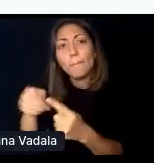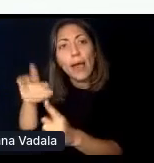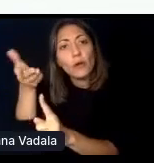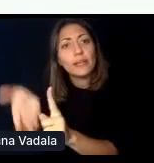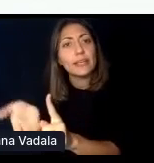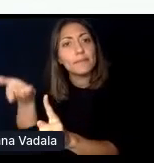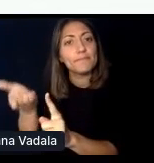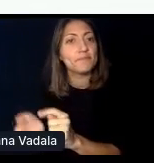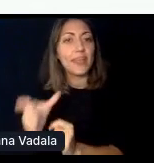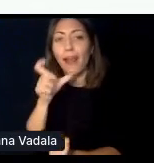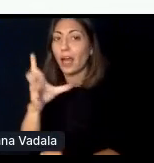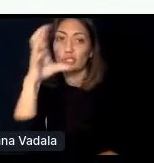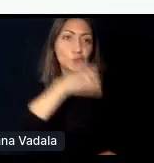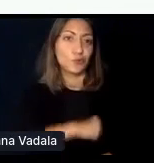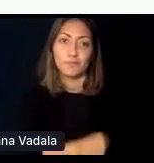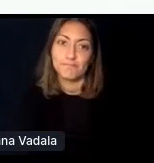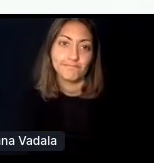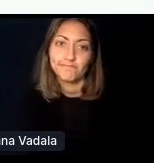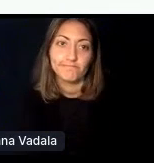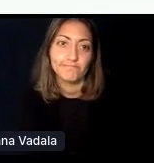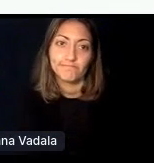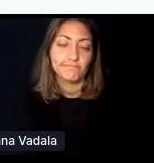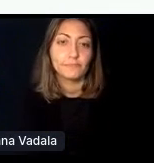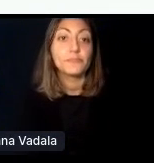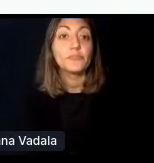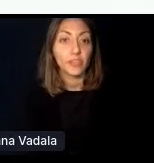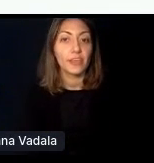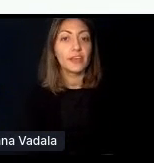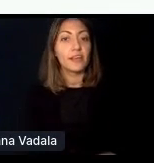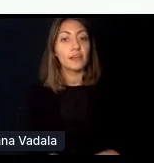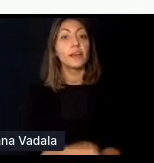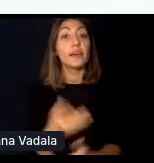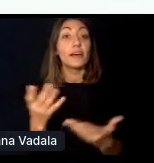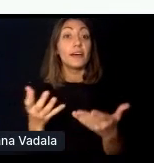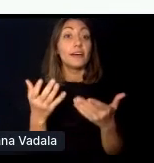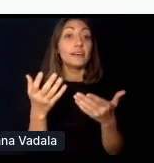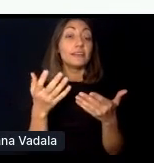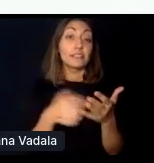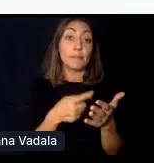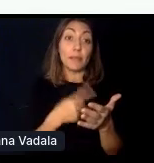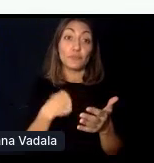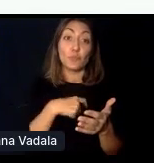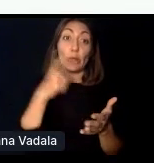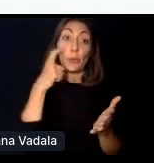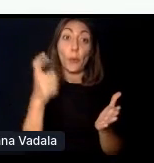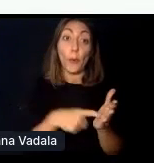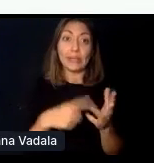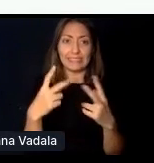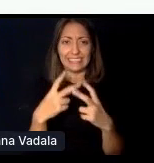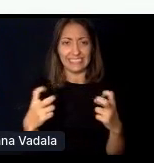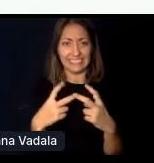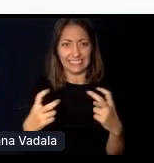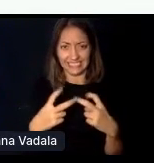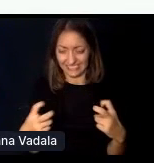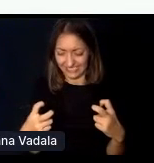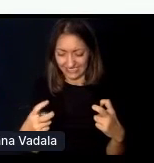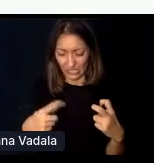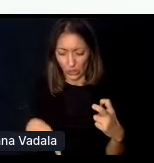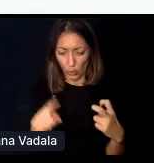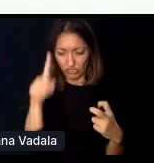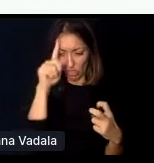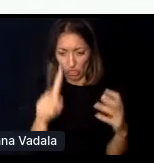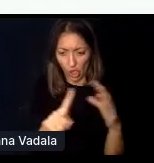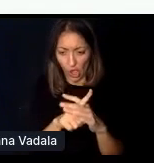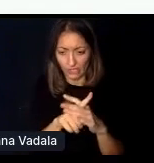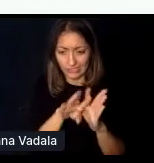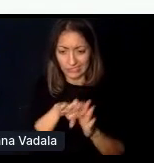So this example is also a moment to point out that sometimes we might notice those prejudiced or problematic thoughts that might not yet be leading to action, kind of like we brought up